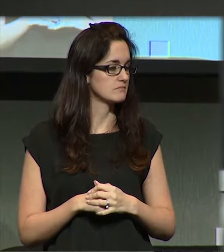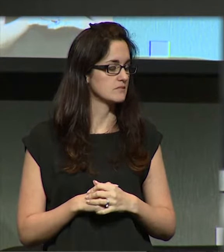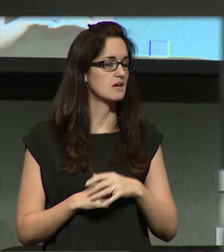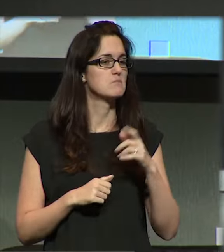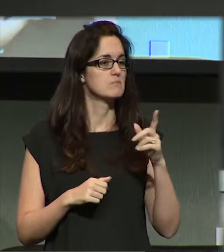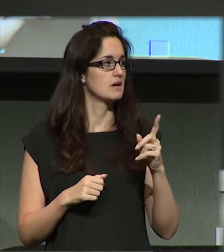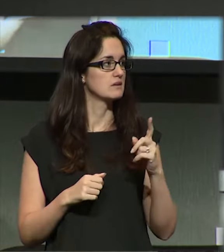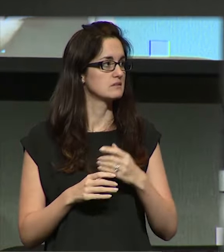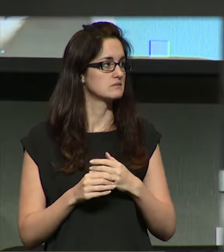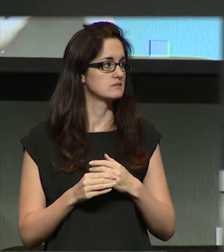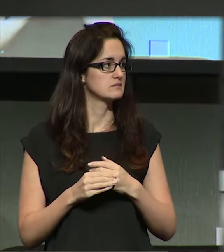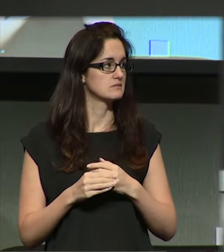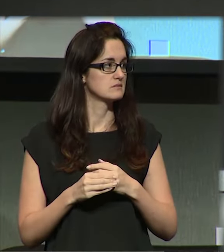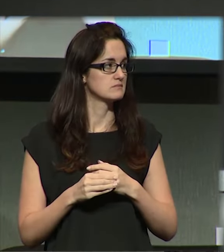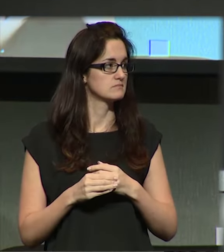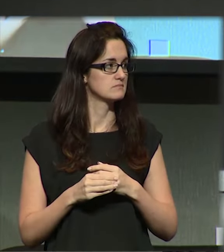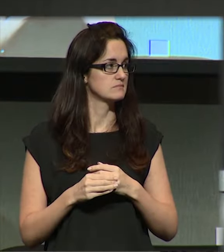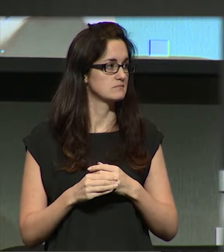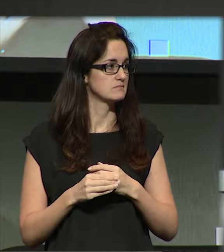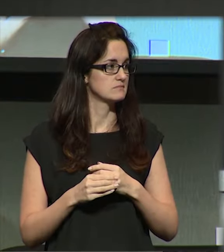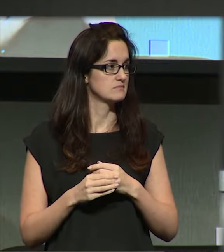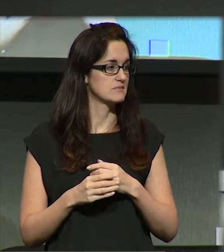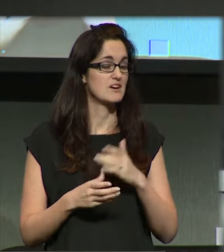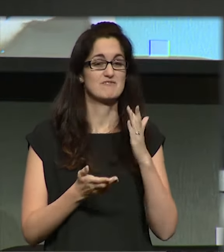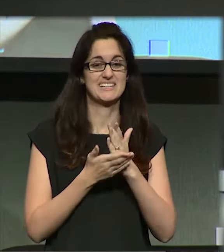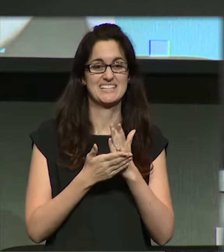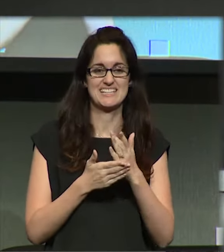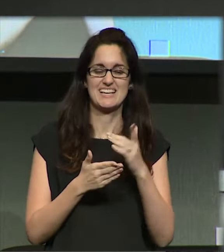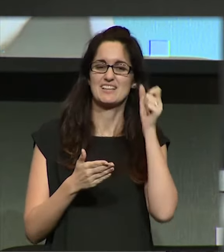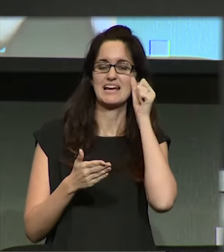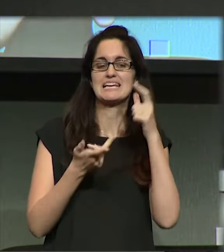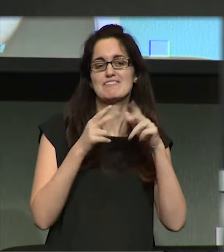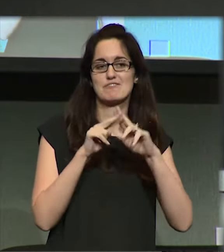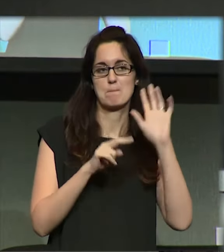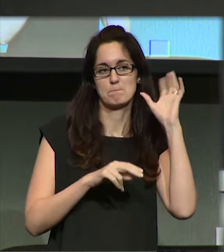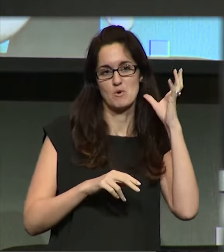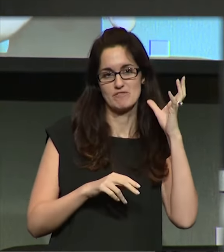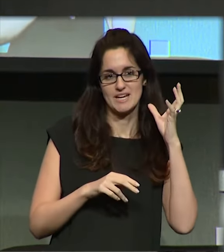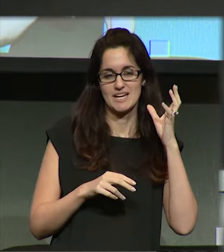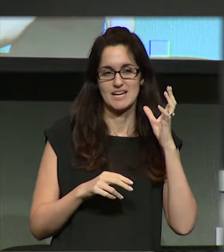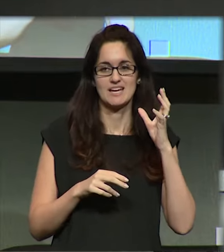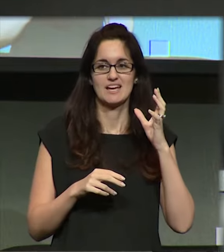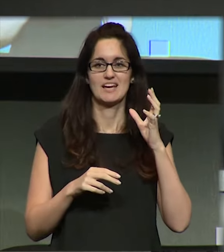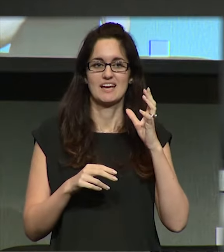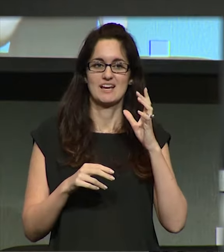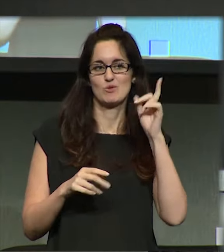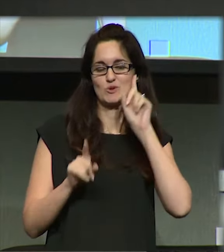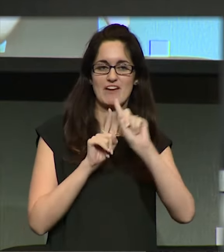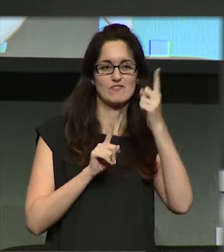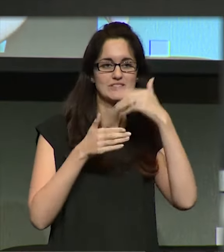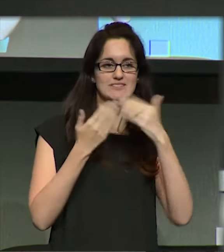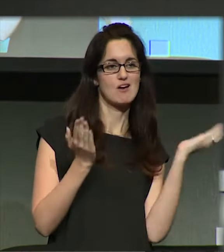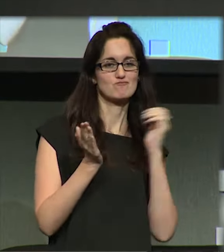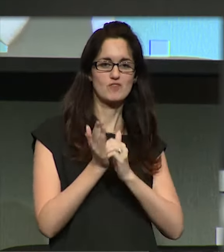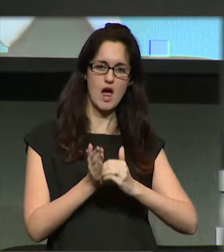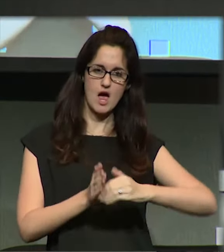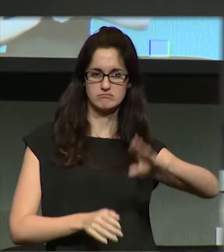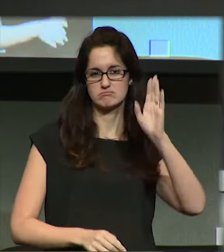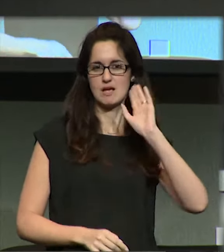like that, it looks great in drama. It sounds like I went in on the first day and said that. Well, that actually didn't happen. I said this about 6 or 8 months in, when